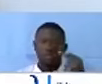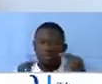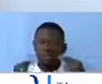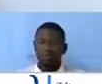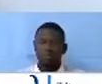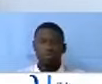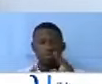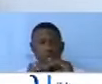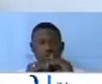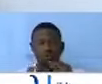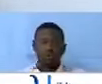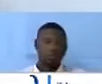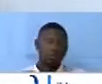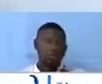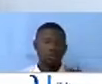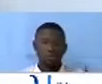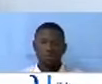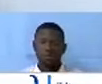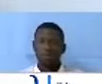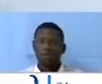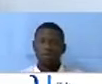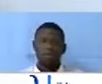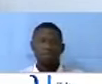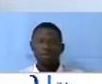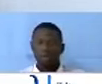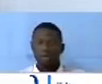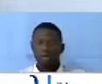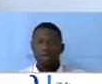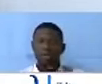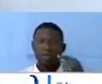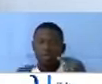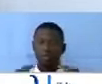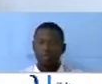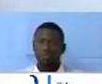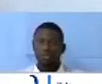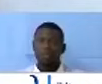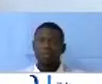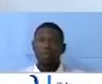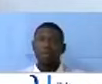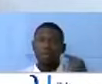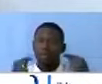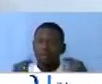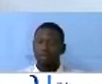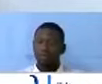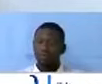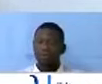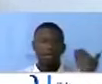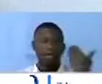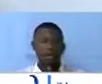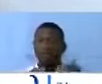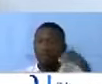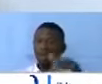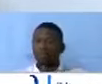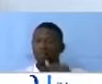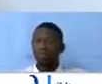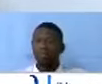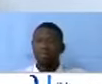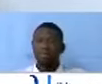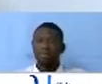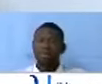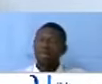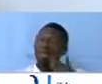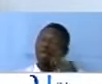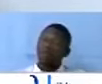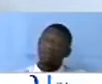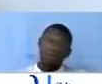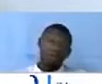Ni ay kaddo yi ñu ñu la. Not my testimony. Why do it's my kaddo? My testimony is I am never involved. Suma ay kaddo mooy man